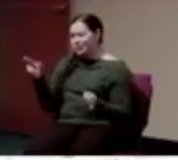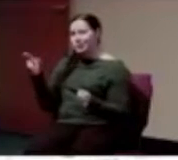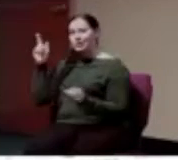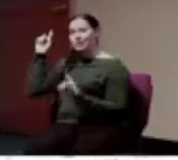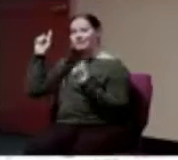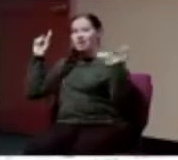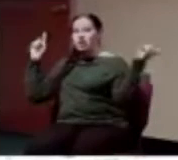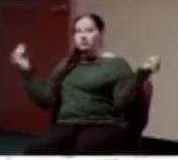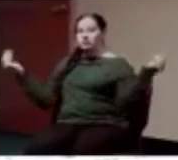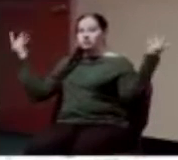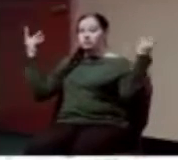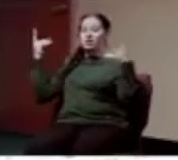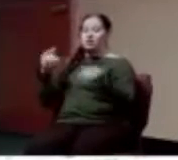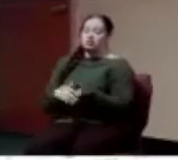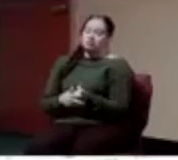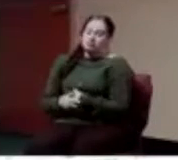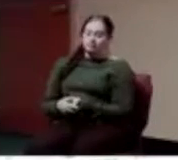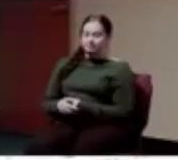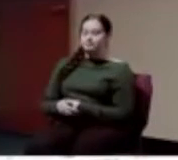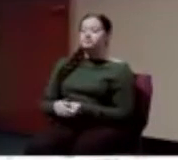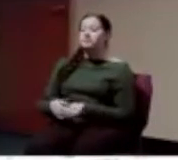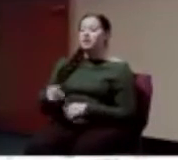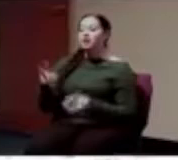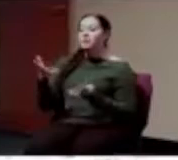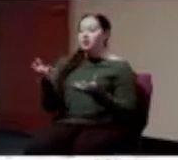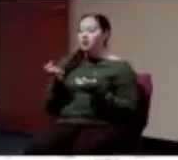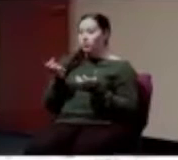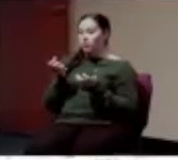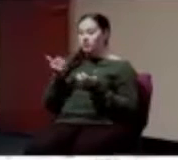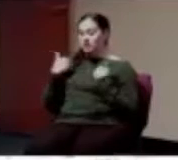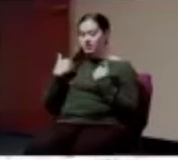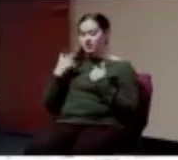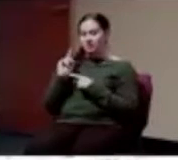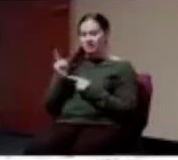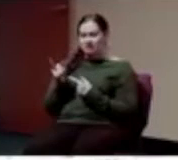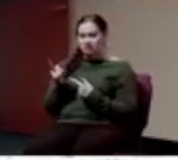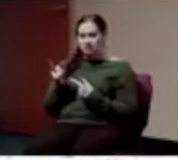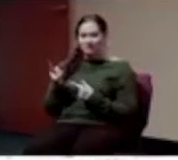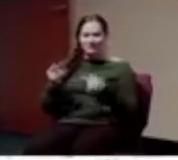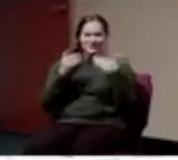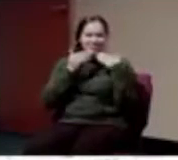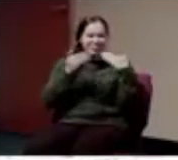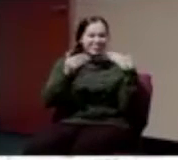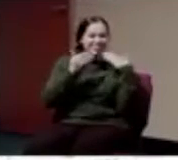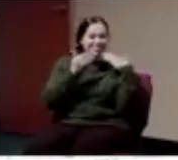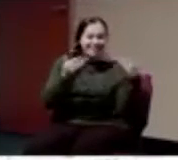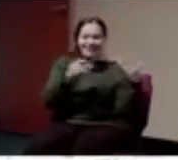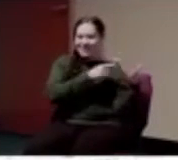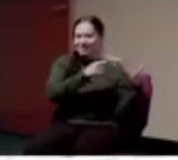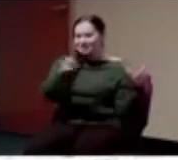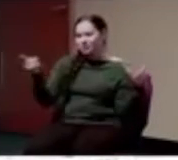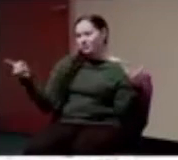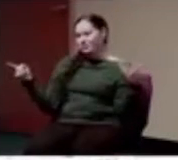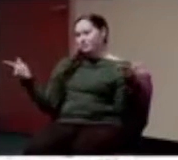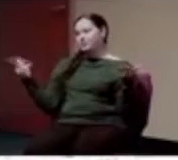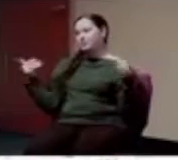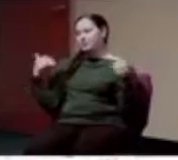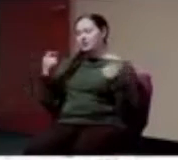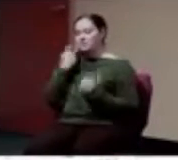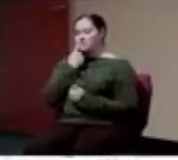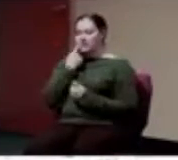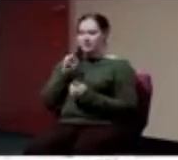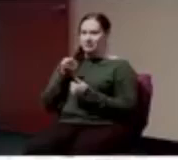screen. I wanted to take a little bit to say thanks to all of you who have, in the past few